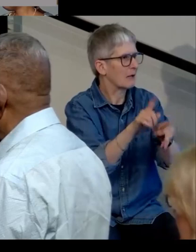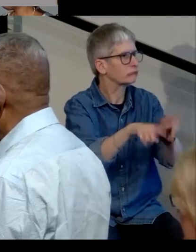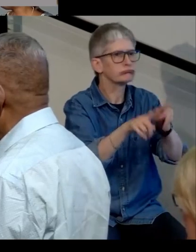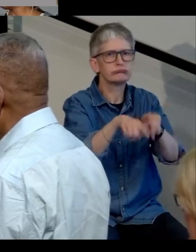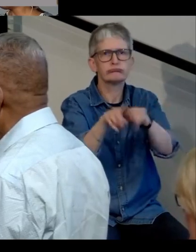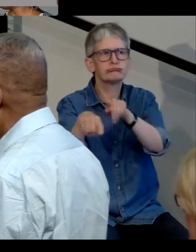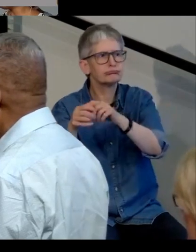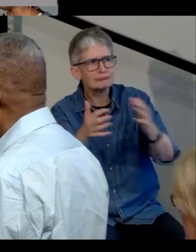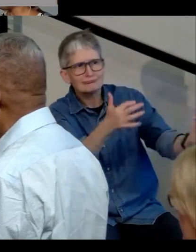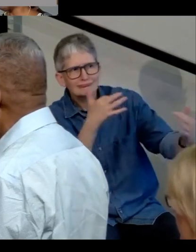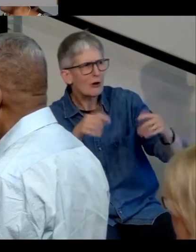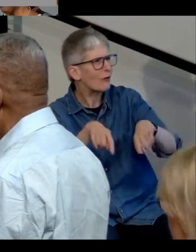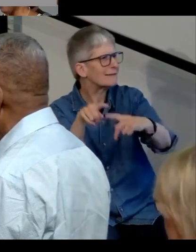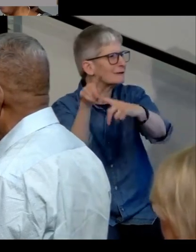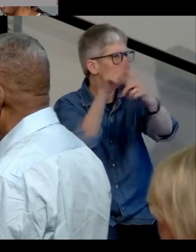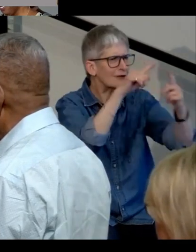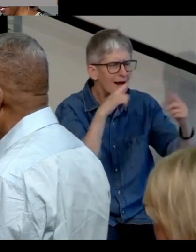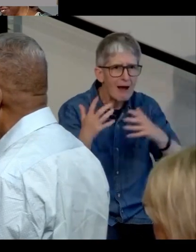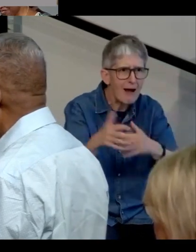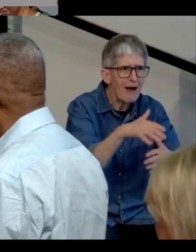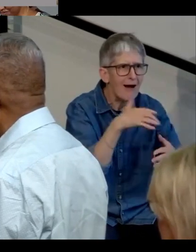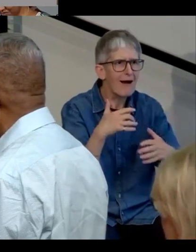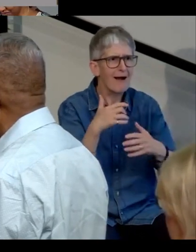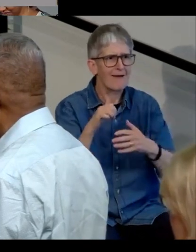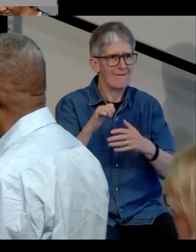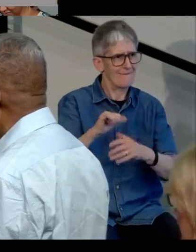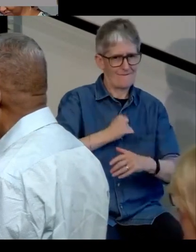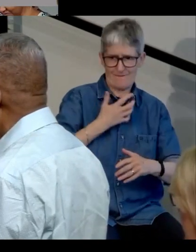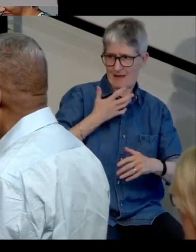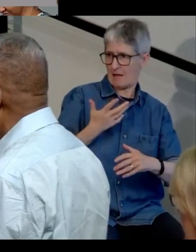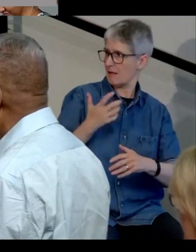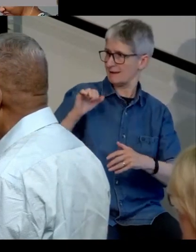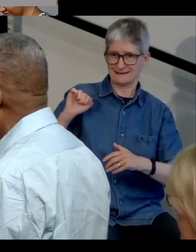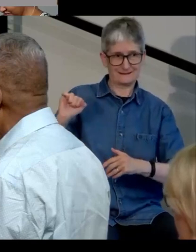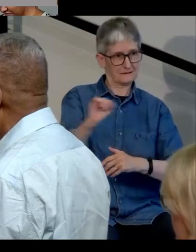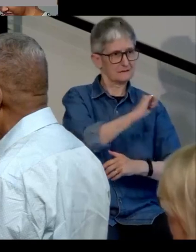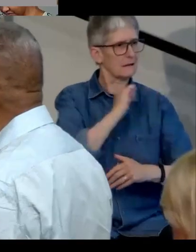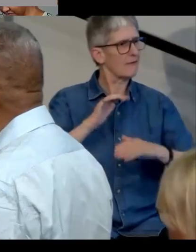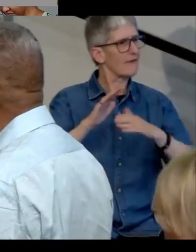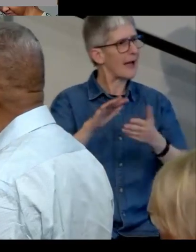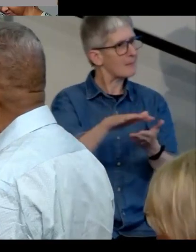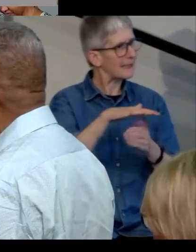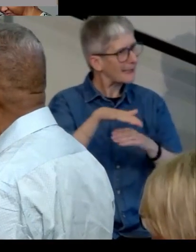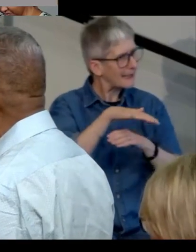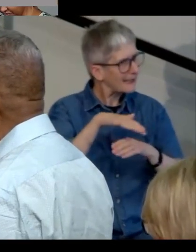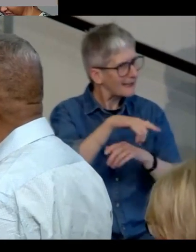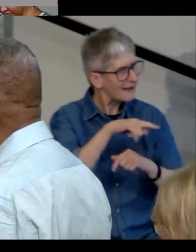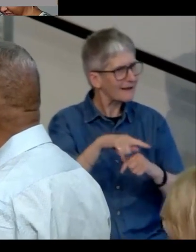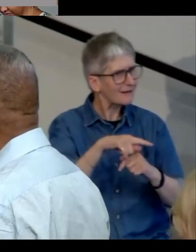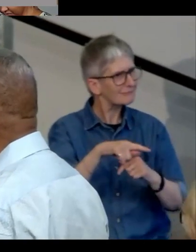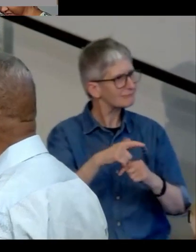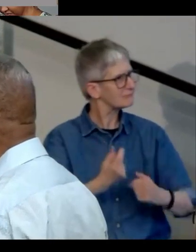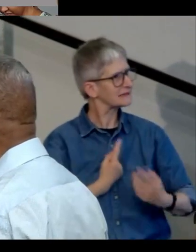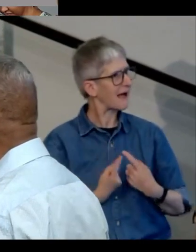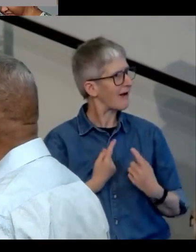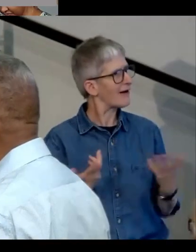our church. We want them to feel that this is their family. And we want them to be able to be as they